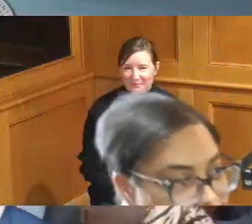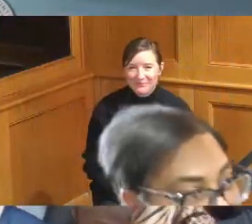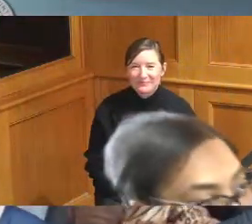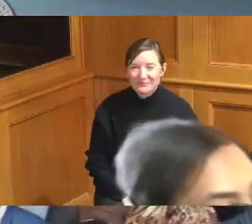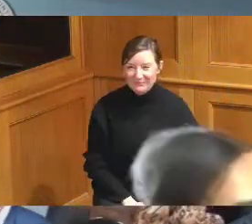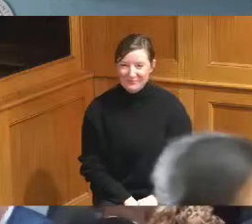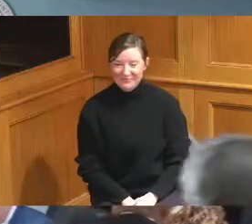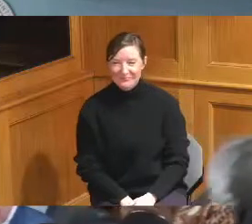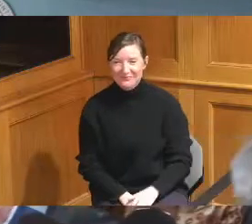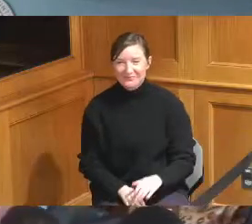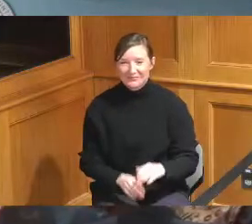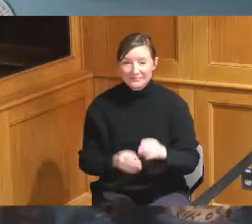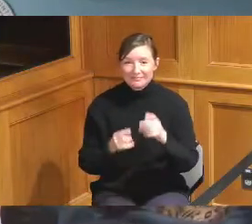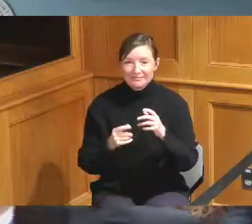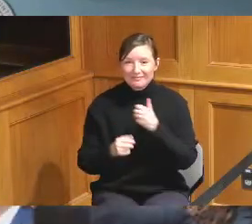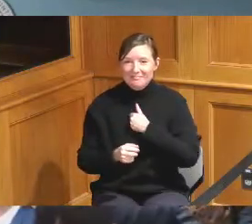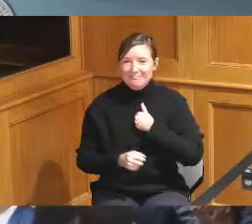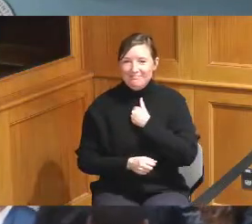Okay, Jeff, we're gonna need it wider.